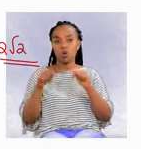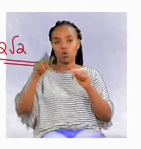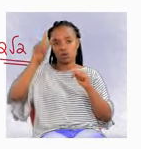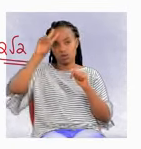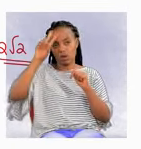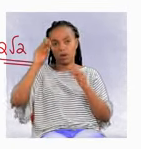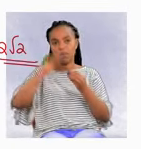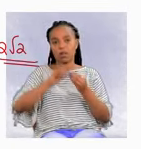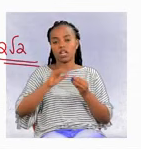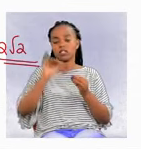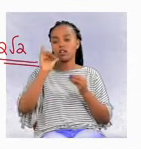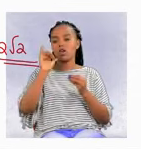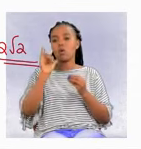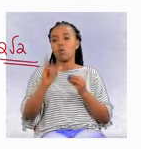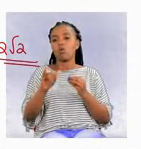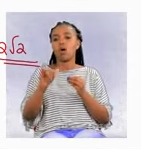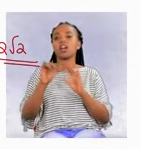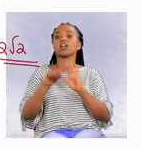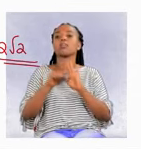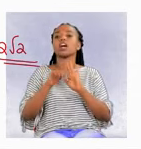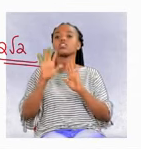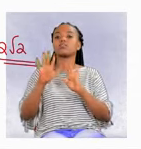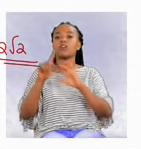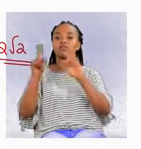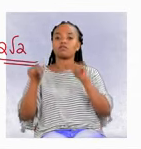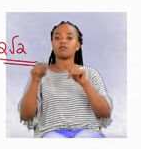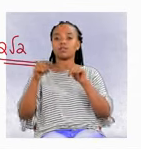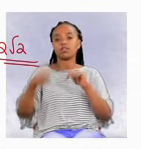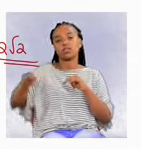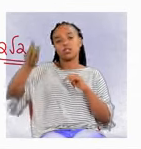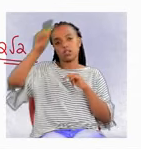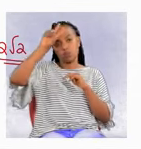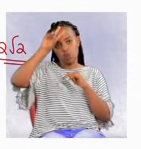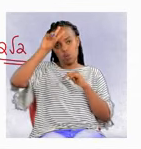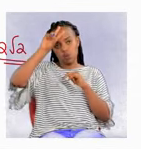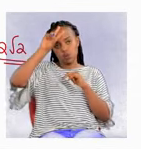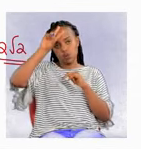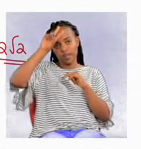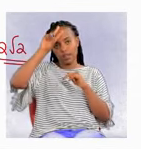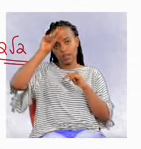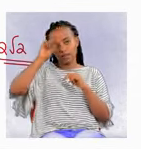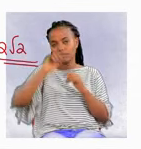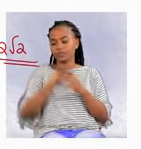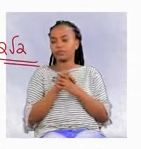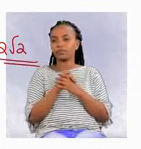whole squared plus y minus 5